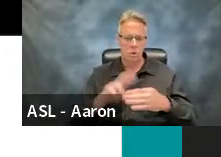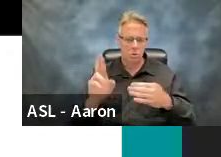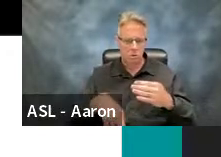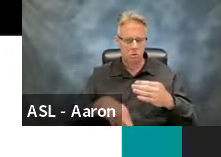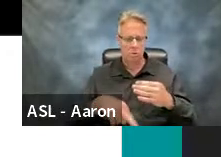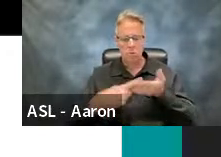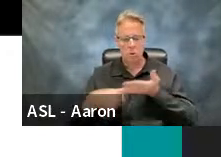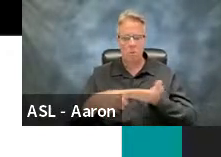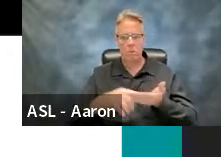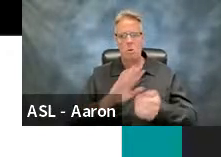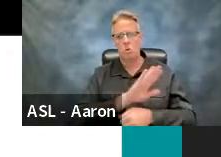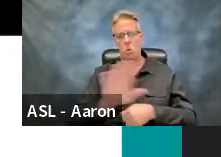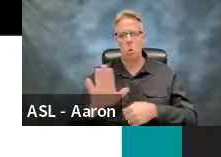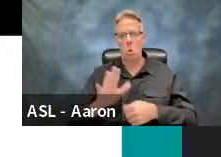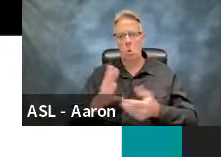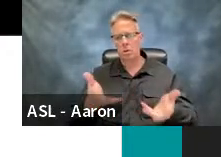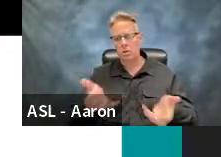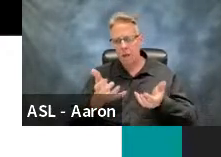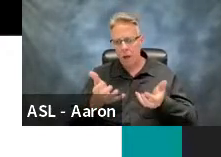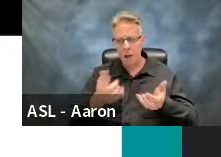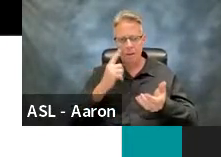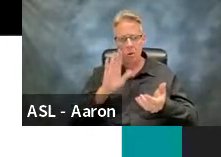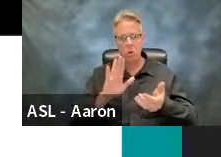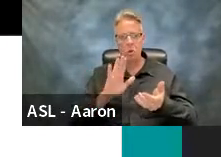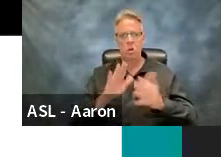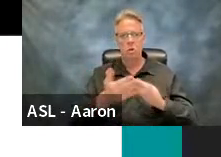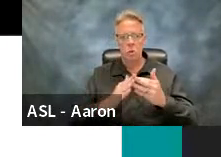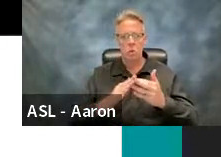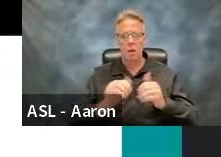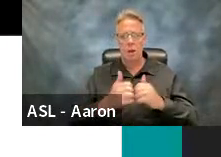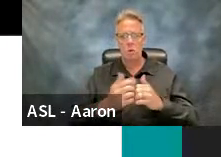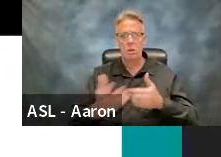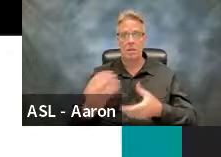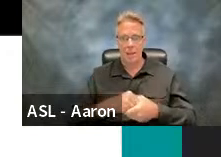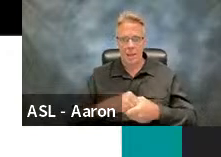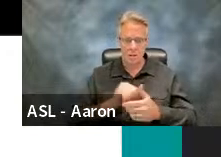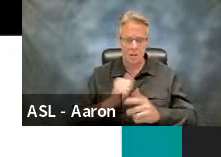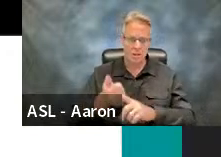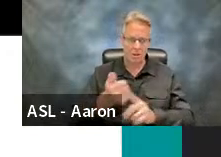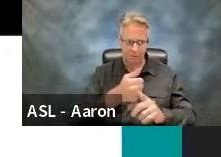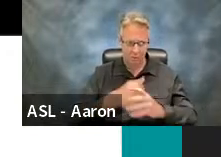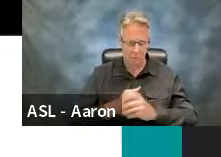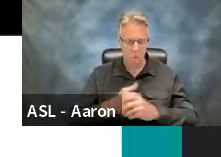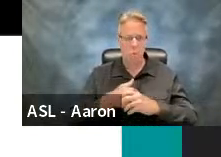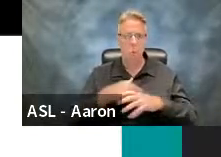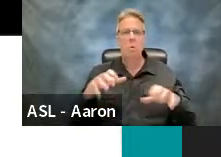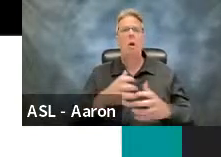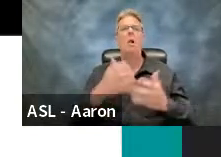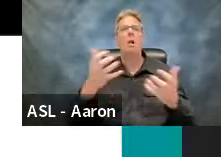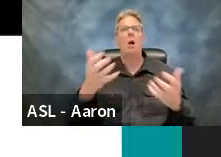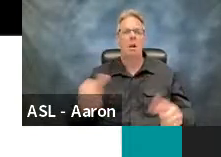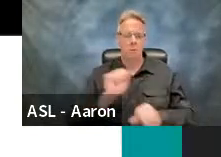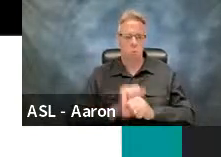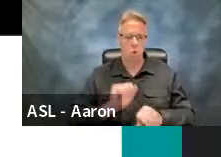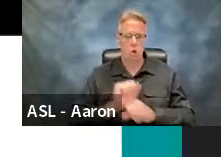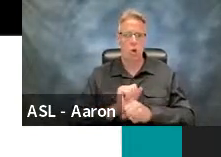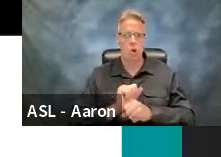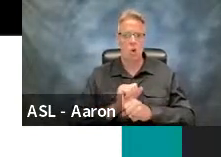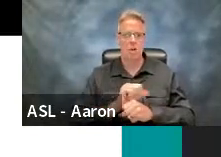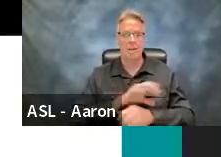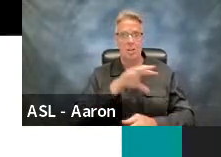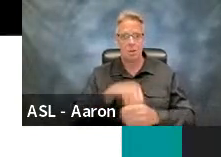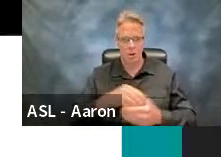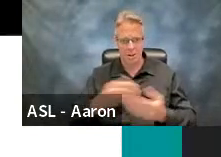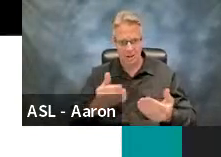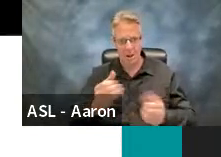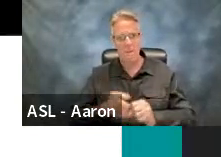your desires in engaging the community and yourself. We're doing a lot of work internally to really make